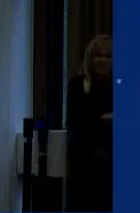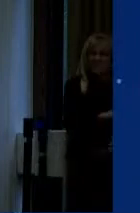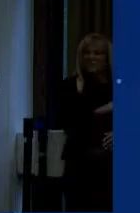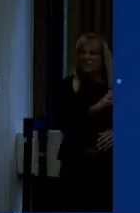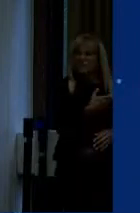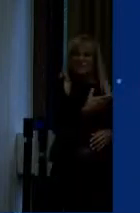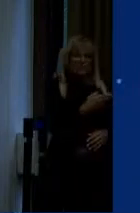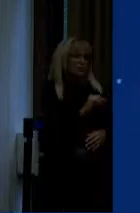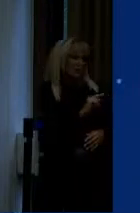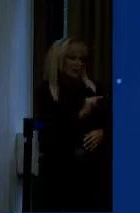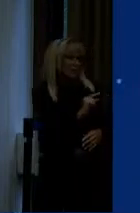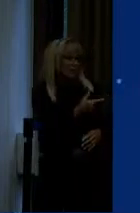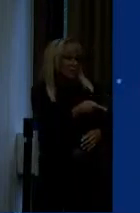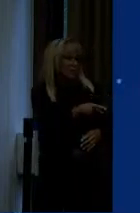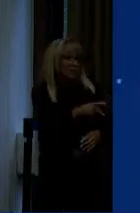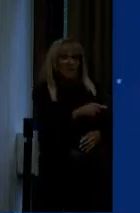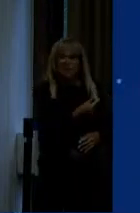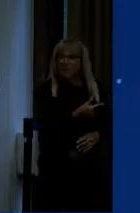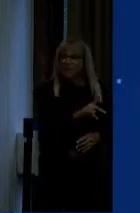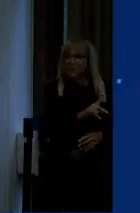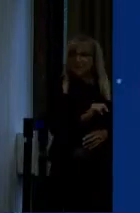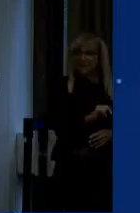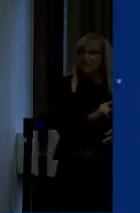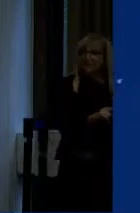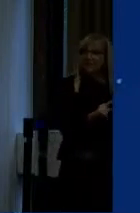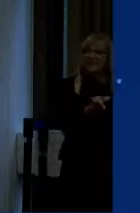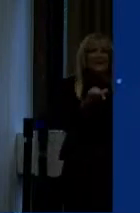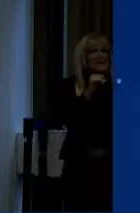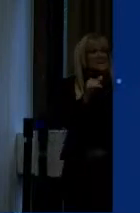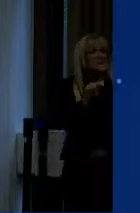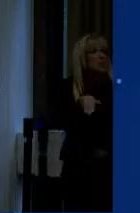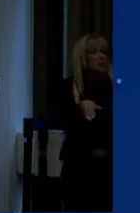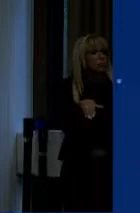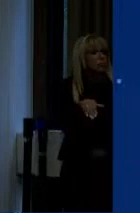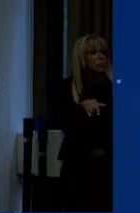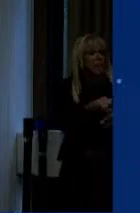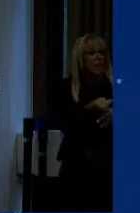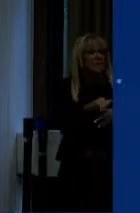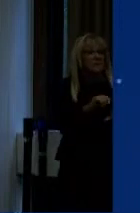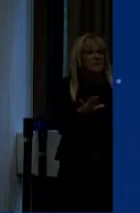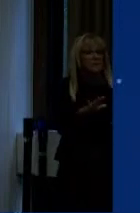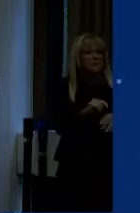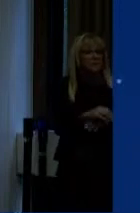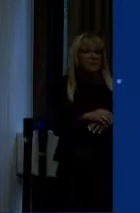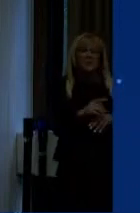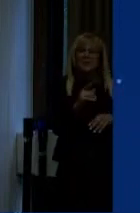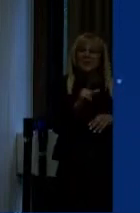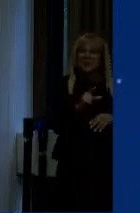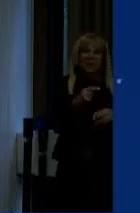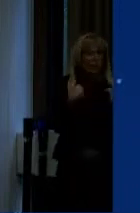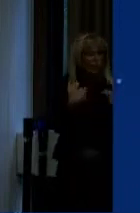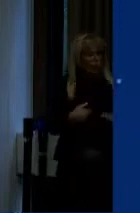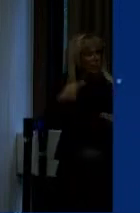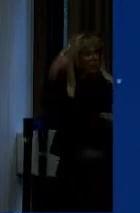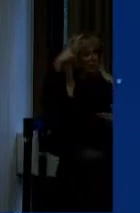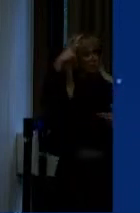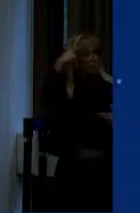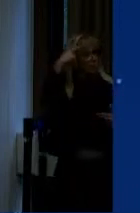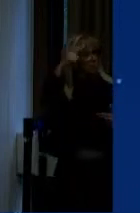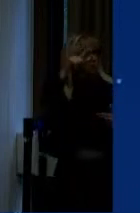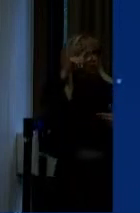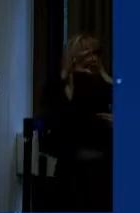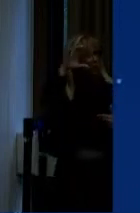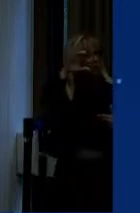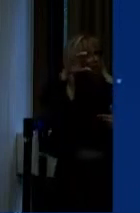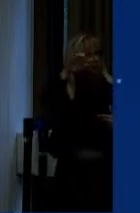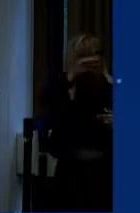and then you modify the specifics. So this is not a passive exercise. This is definitely something where like the human brain is